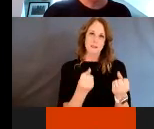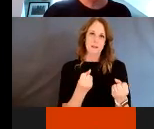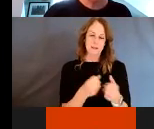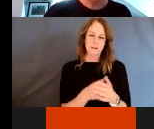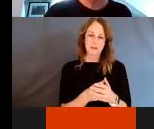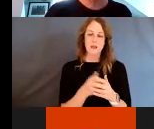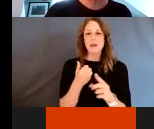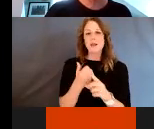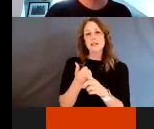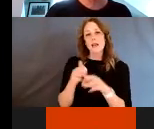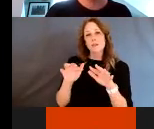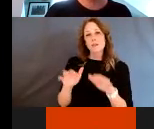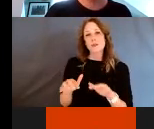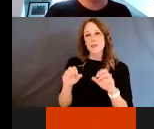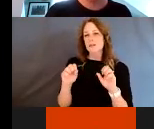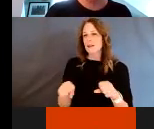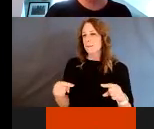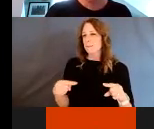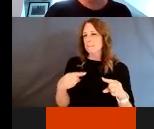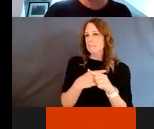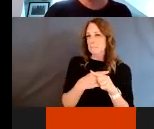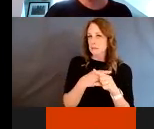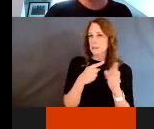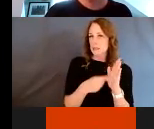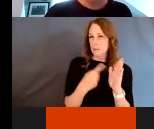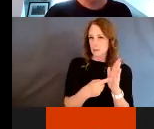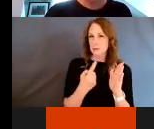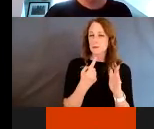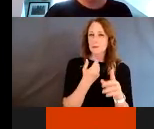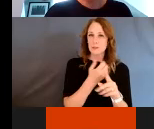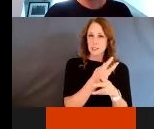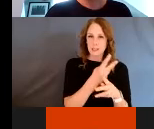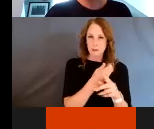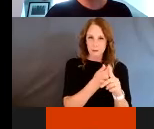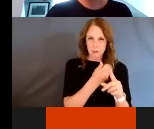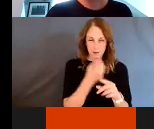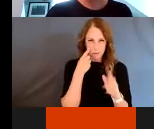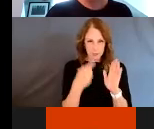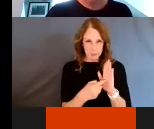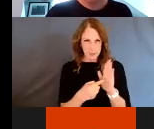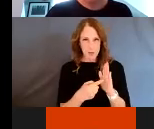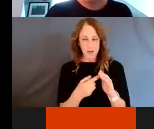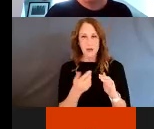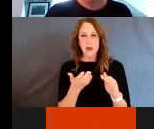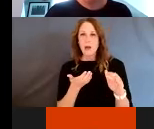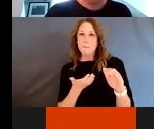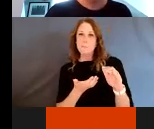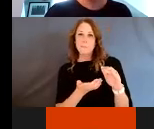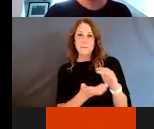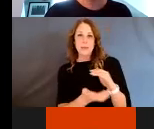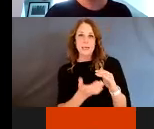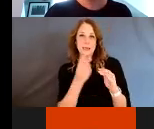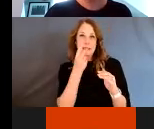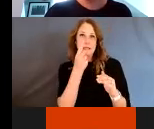can go against our strategies for taking care of ourselves. So for example, baking delicious treats and eating